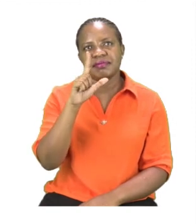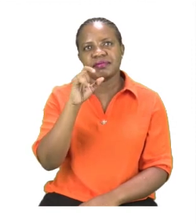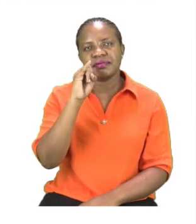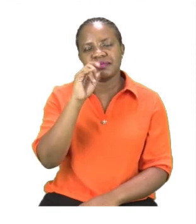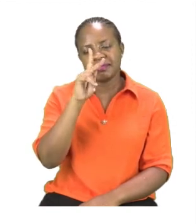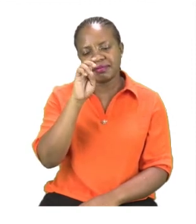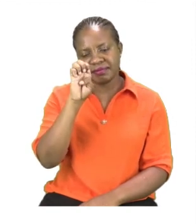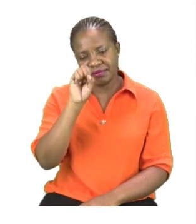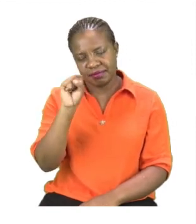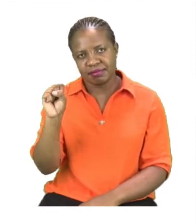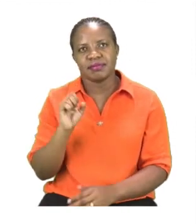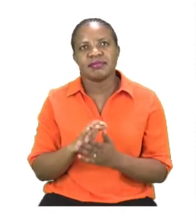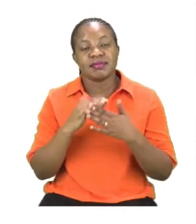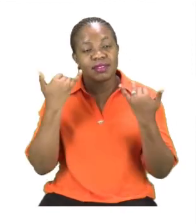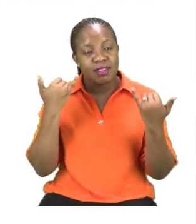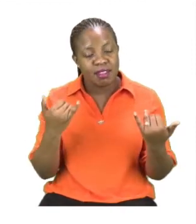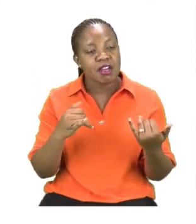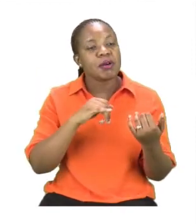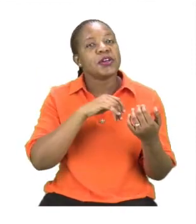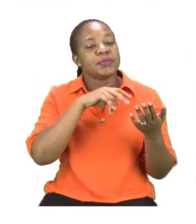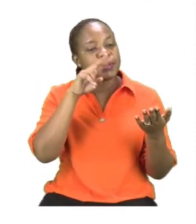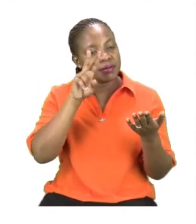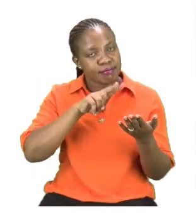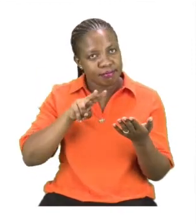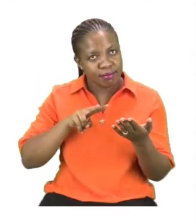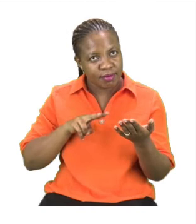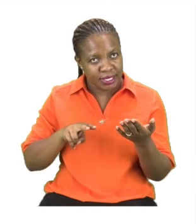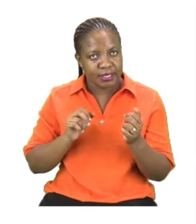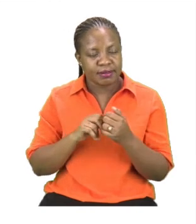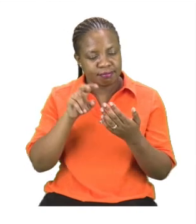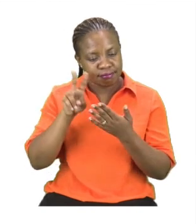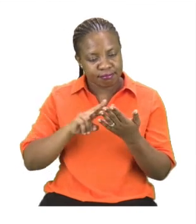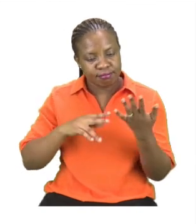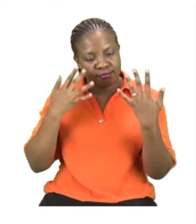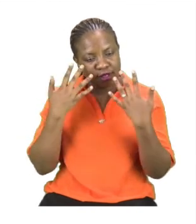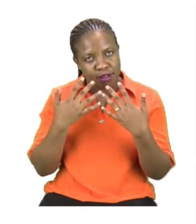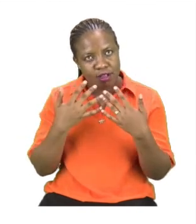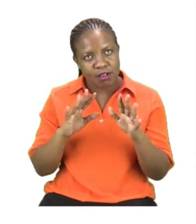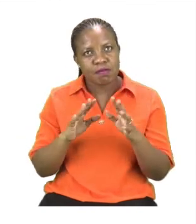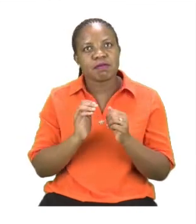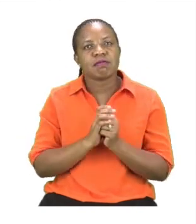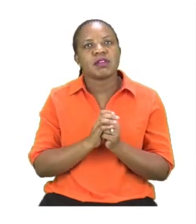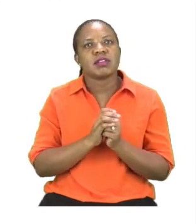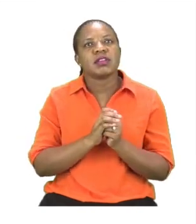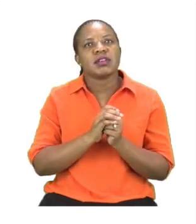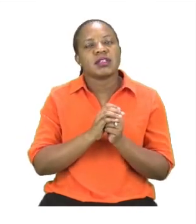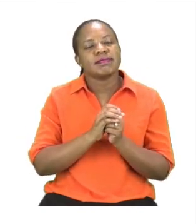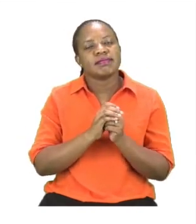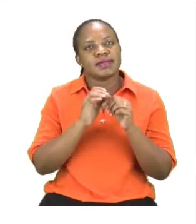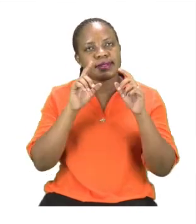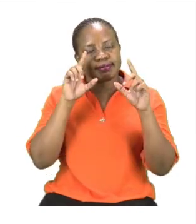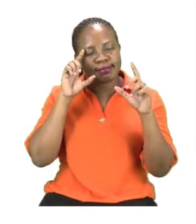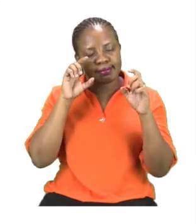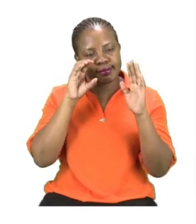pictures. And then we will write about the children. So the first two boxes that you can